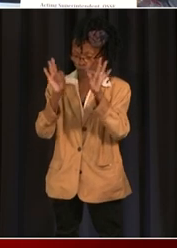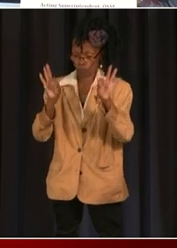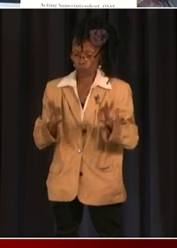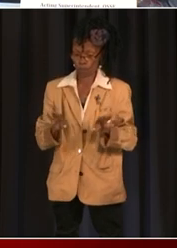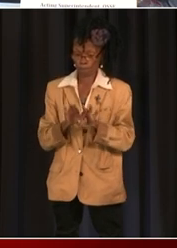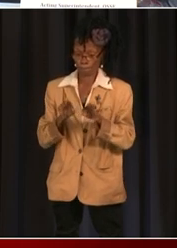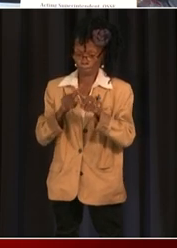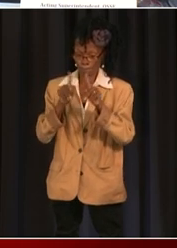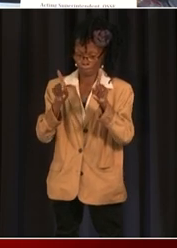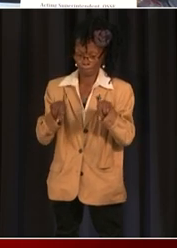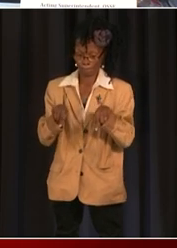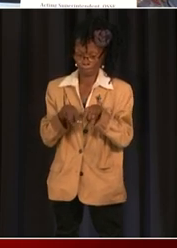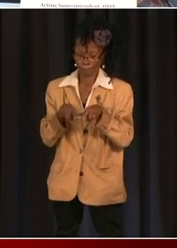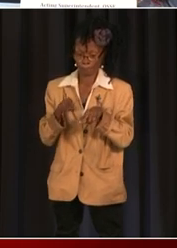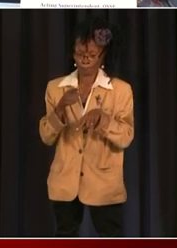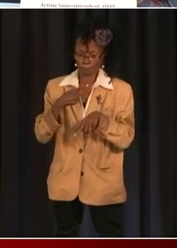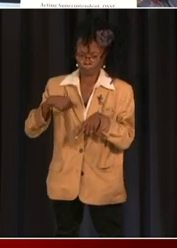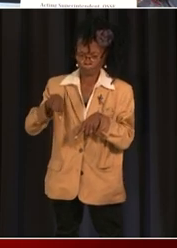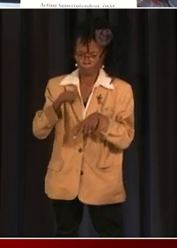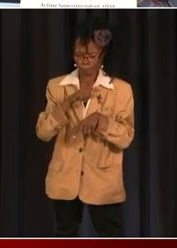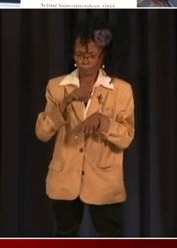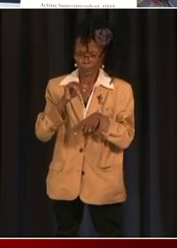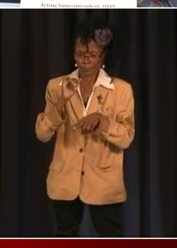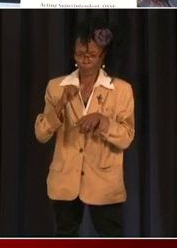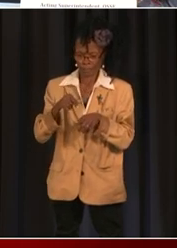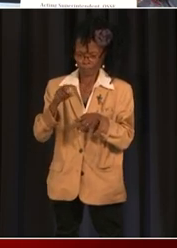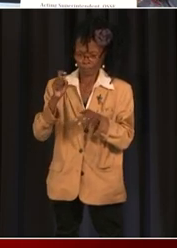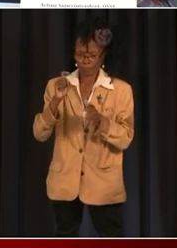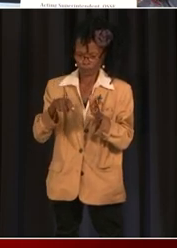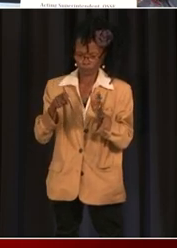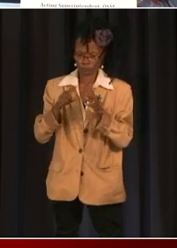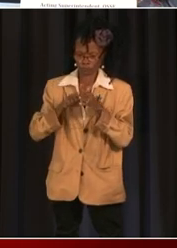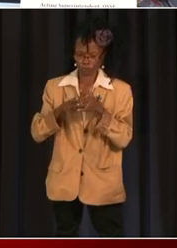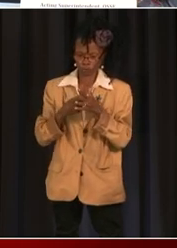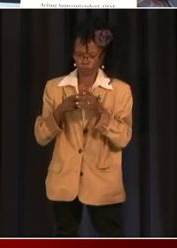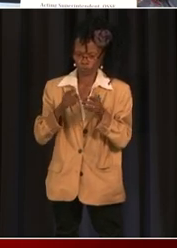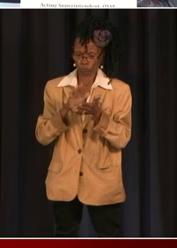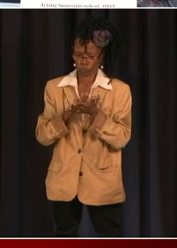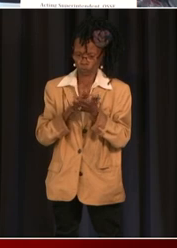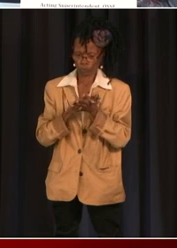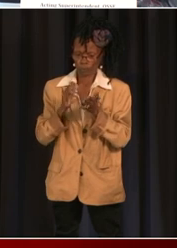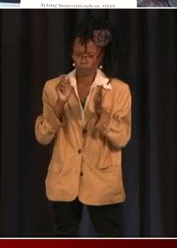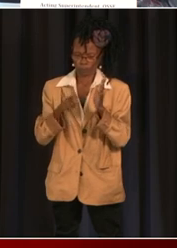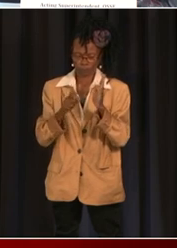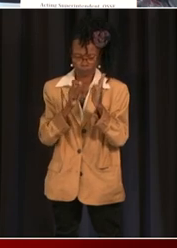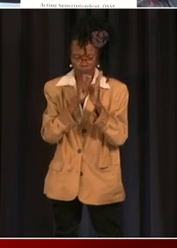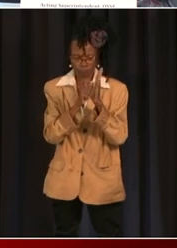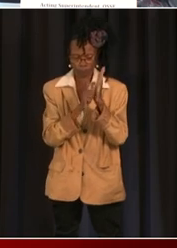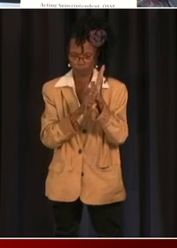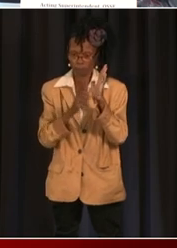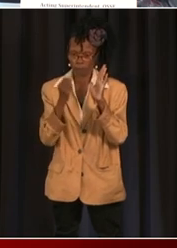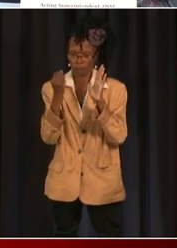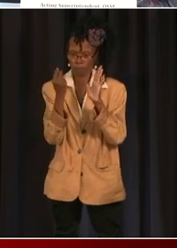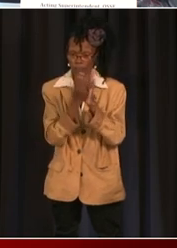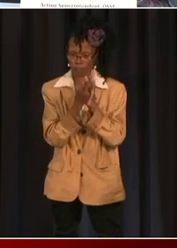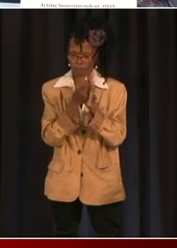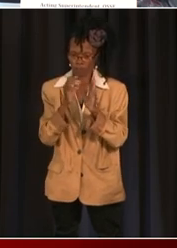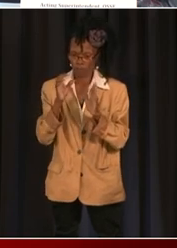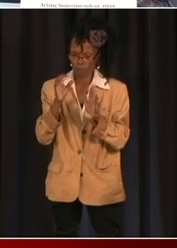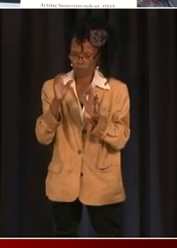are including these forms in paperwork needed for the start of school. The consent form is also available on OSSI's